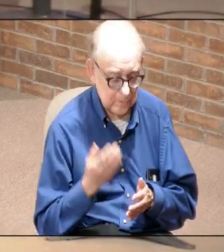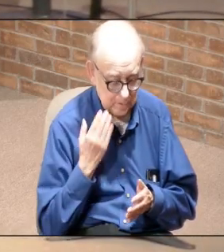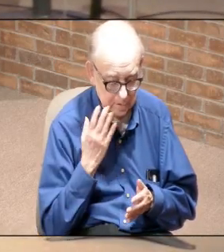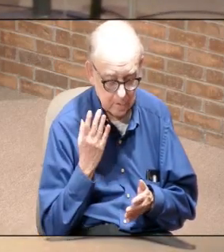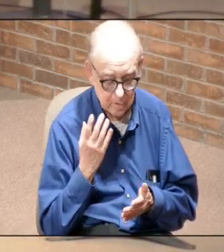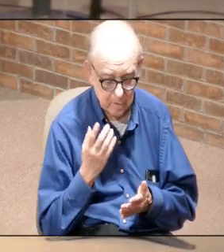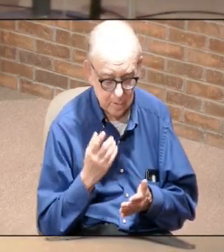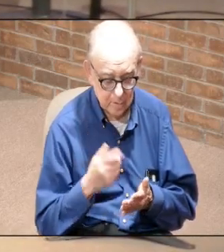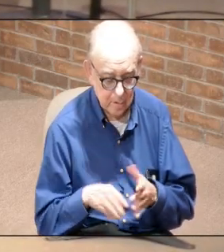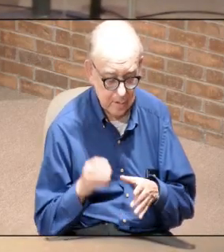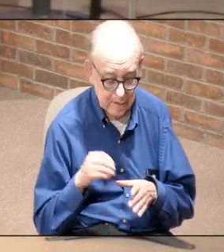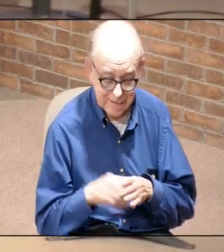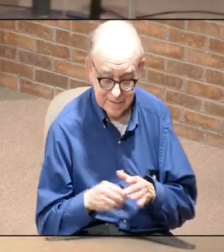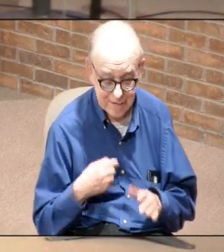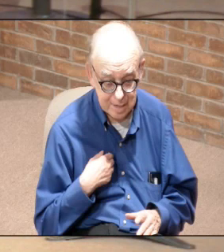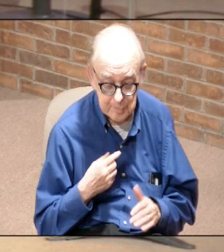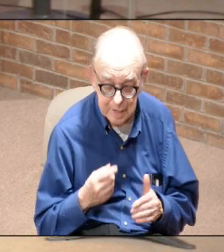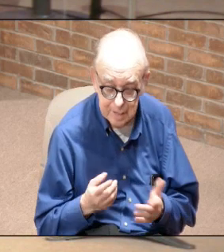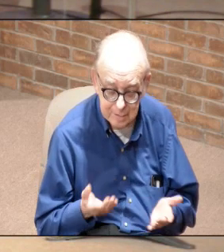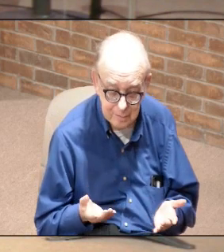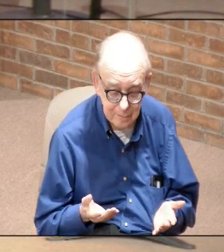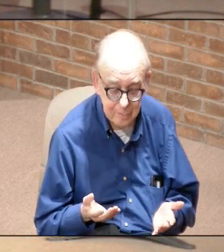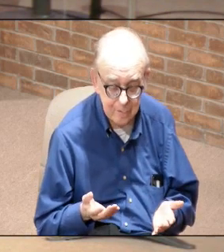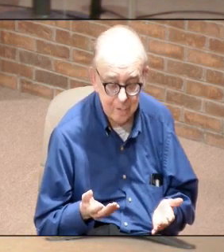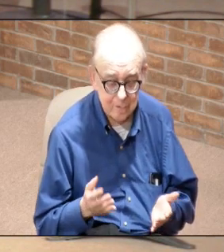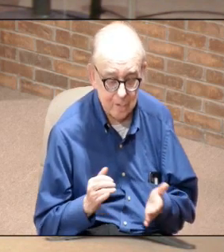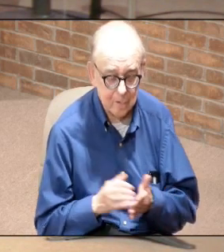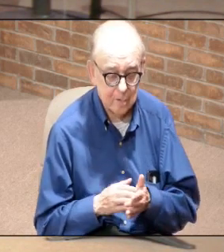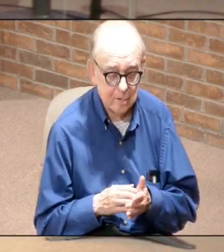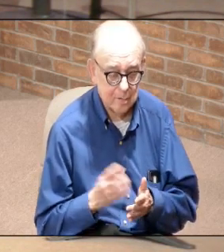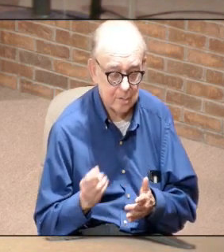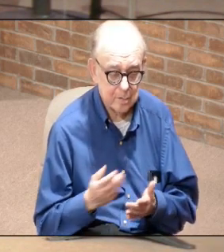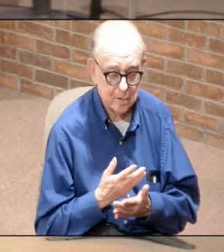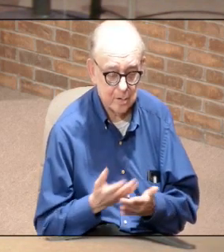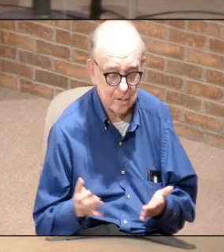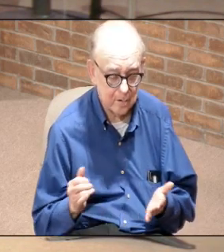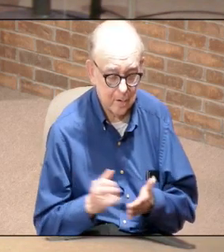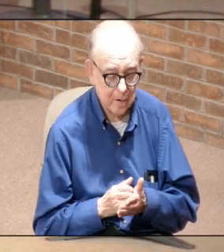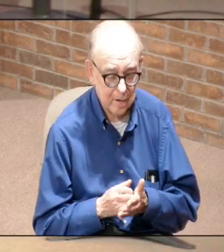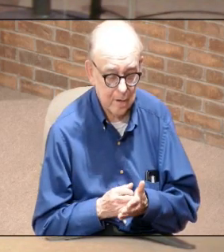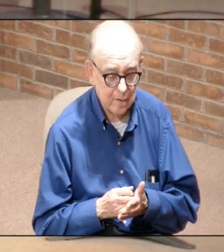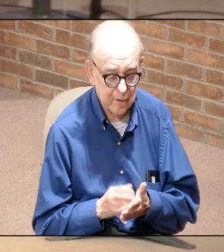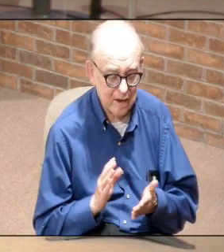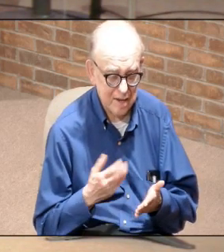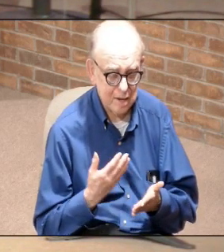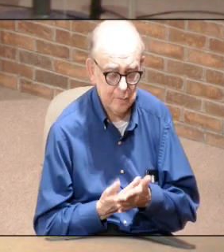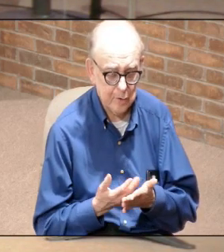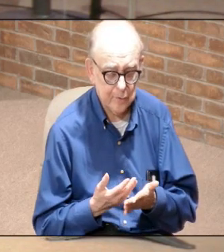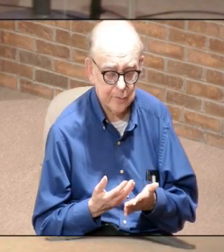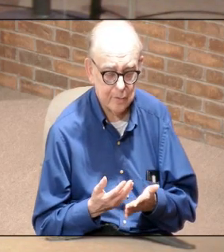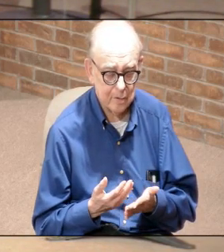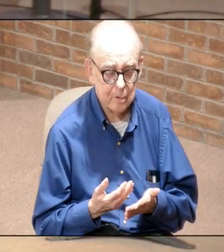what's going on the inside of me. That's the only thing that I can validate.